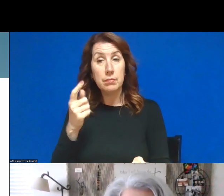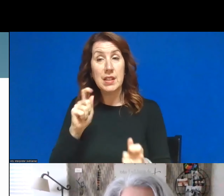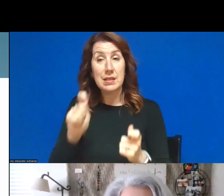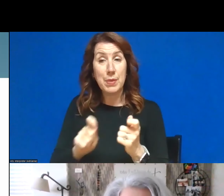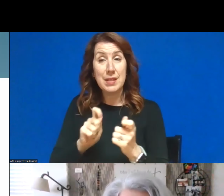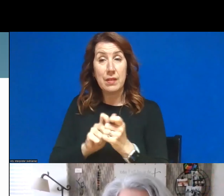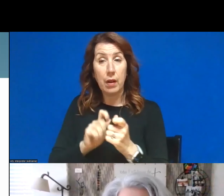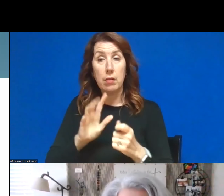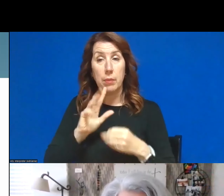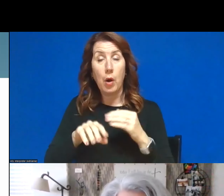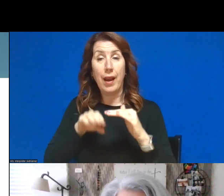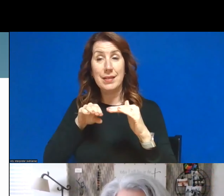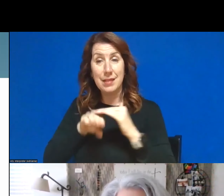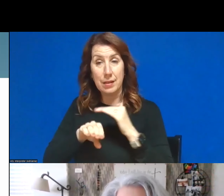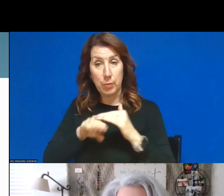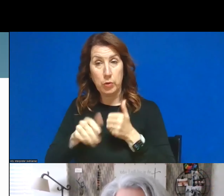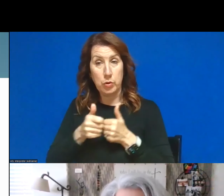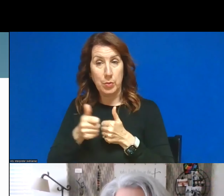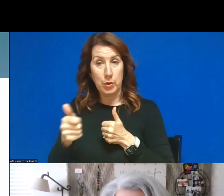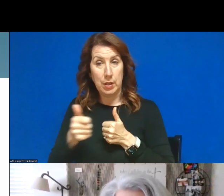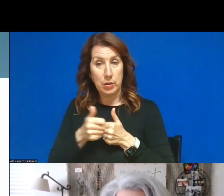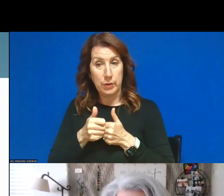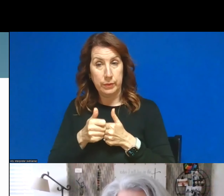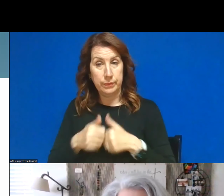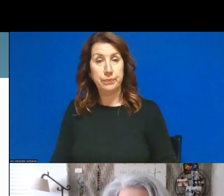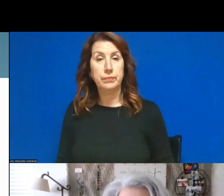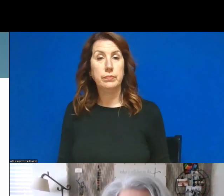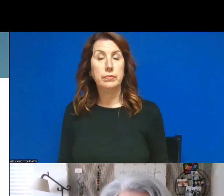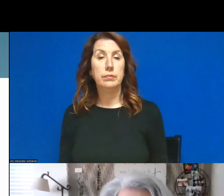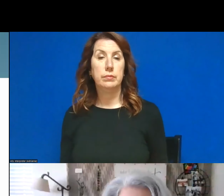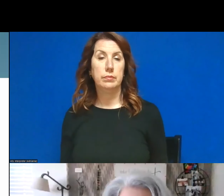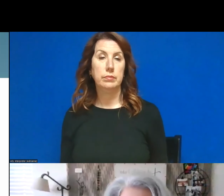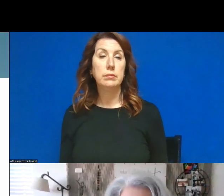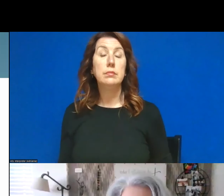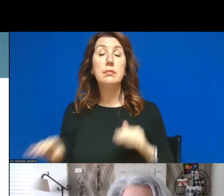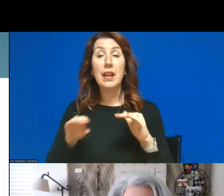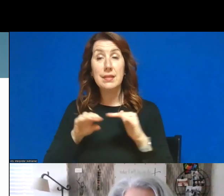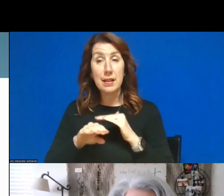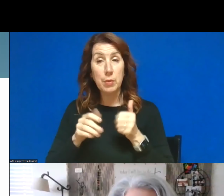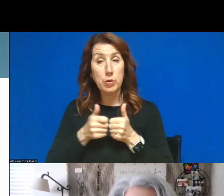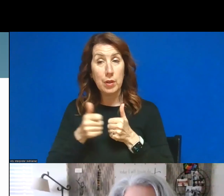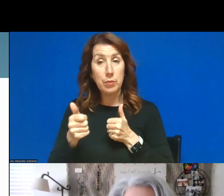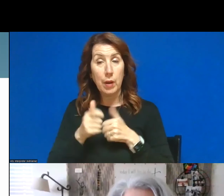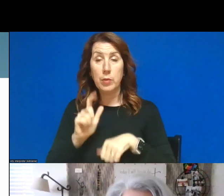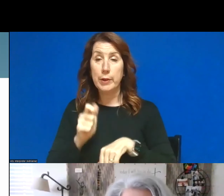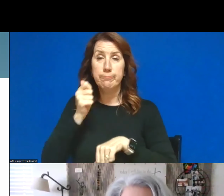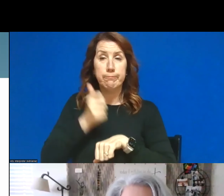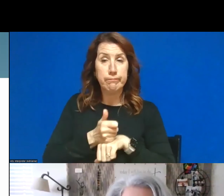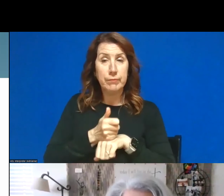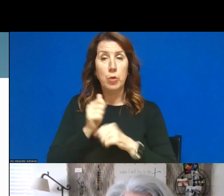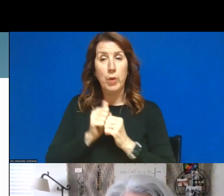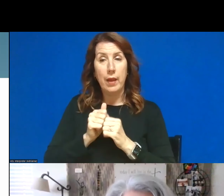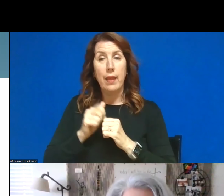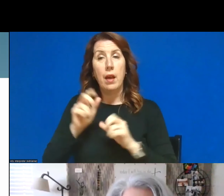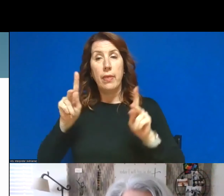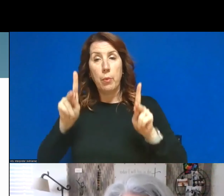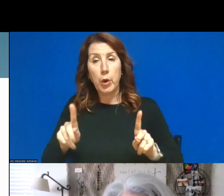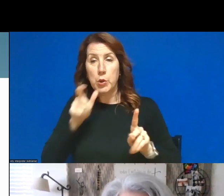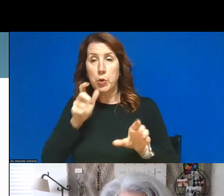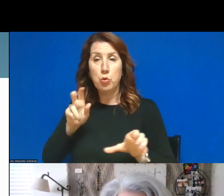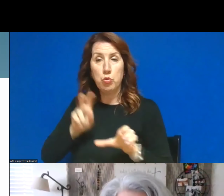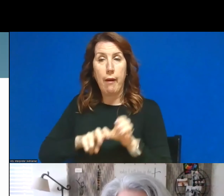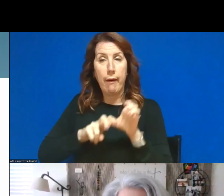about accessible transportation. Accessible transportation must be designed with the needs of the rider as the driver